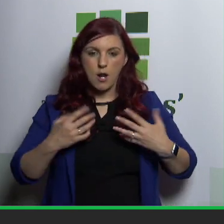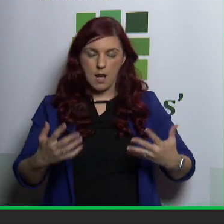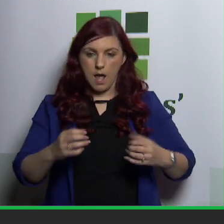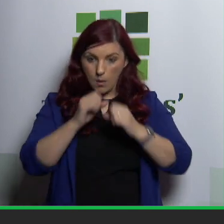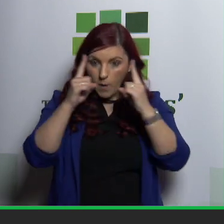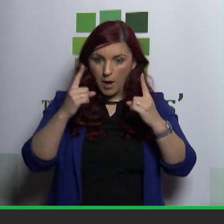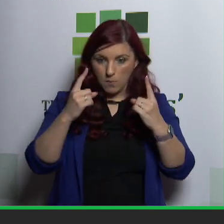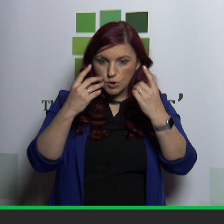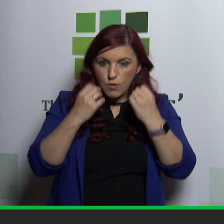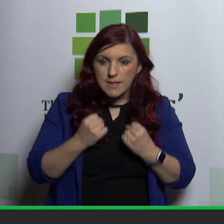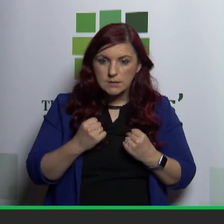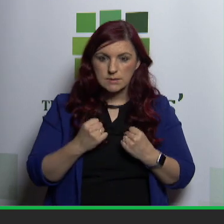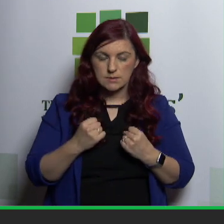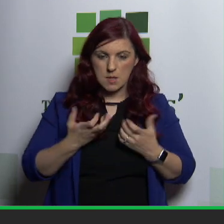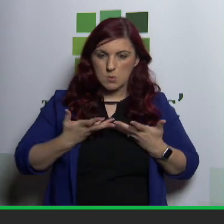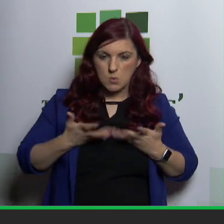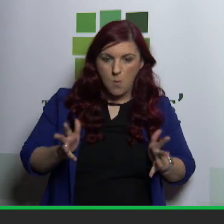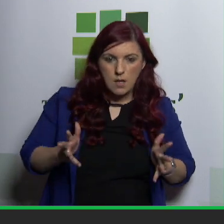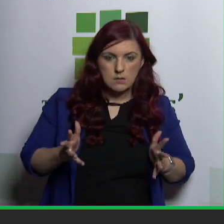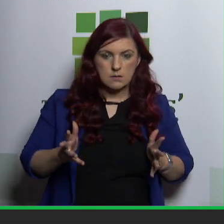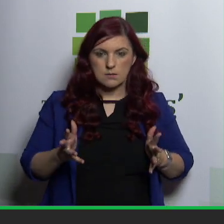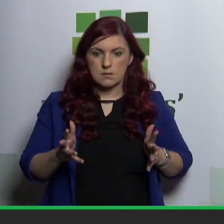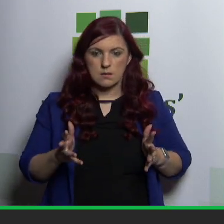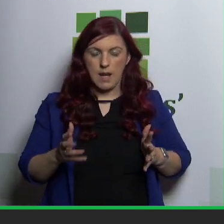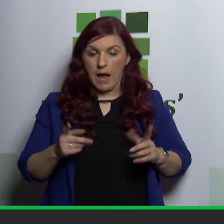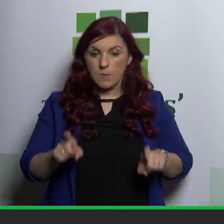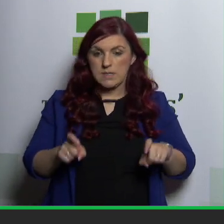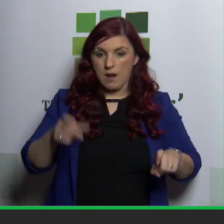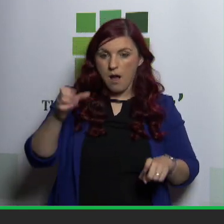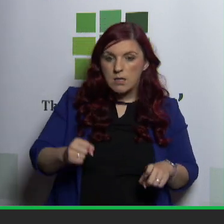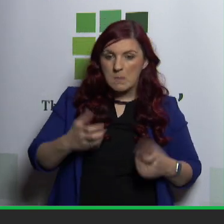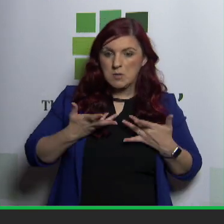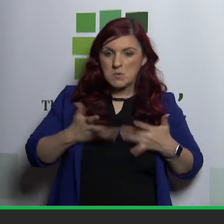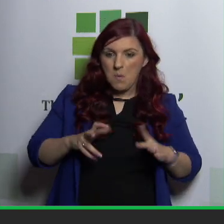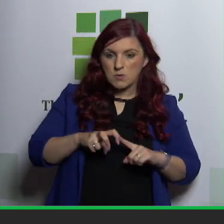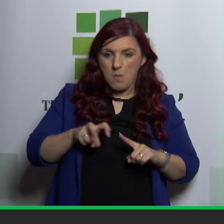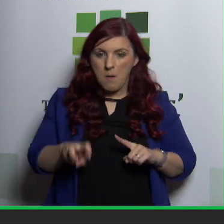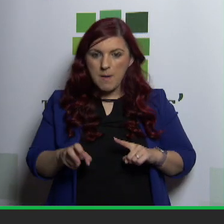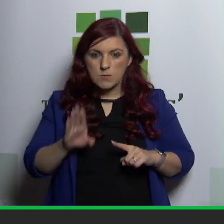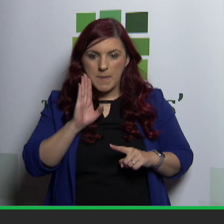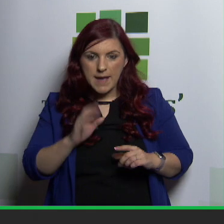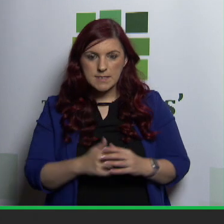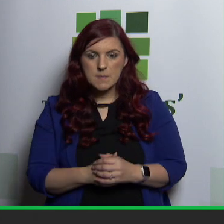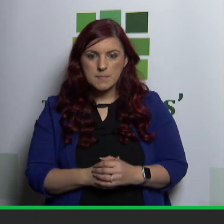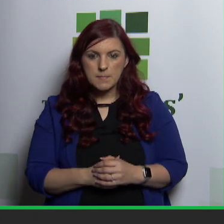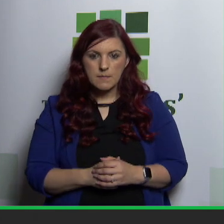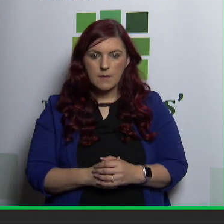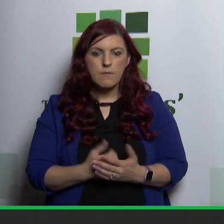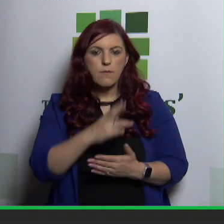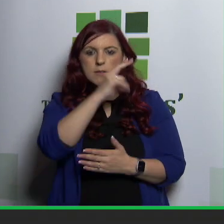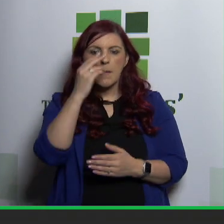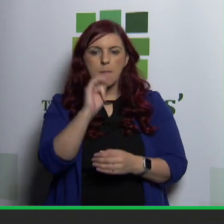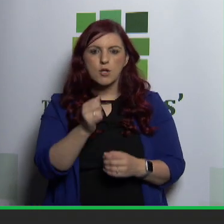up depressed. There was a stage in the hospital where I didn't want to move out of bed. Someone, for example, with a